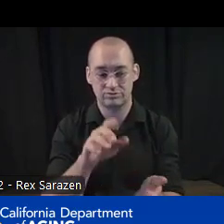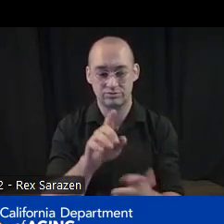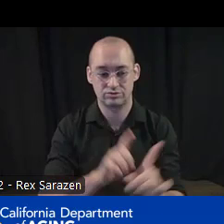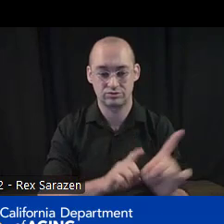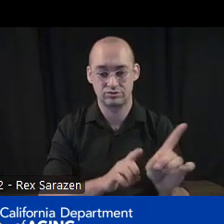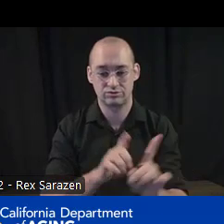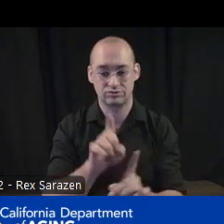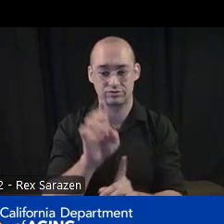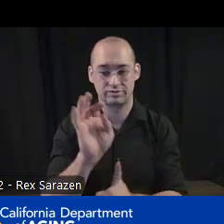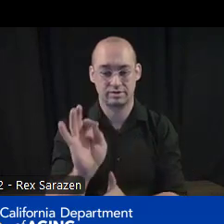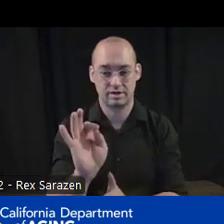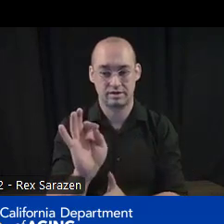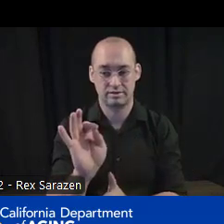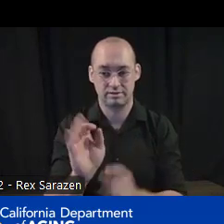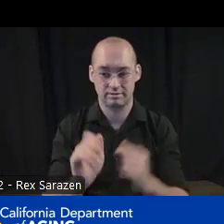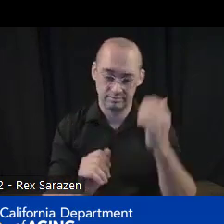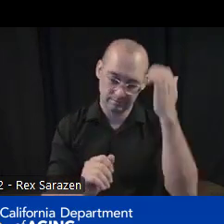check the